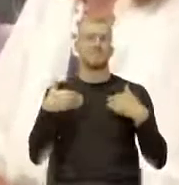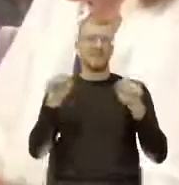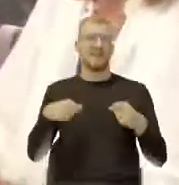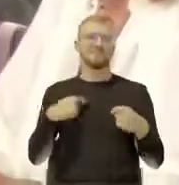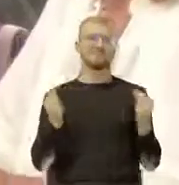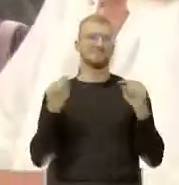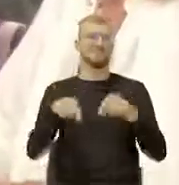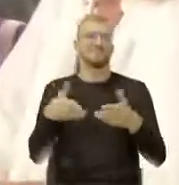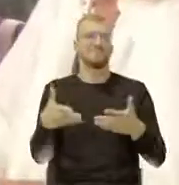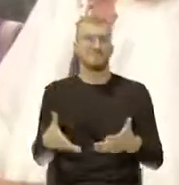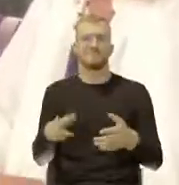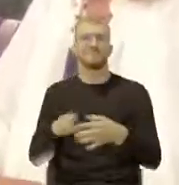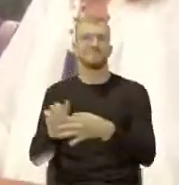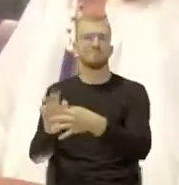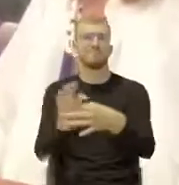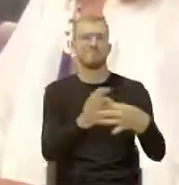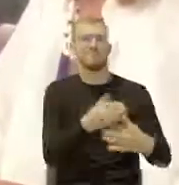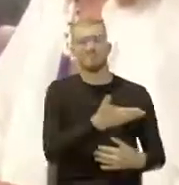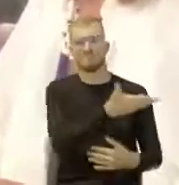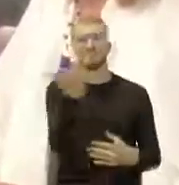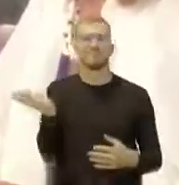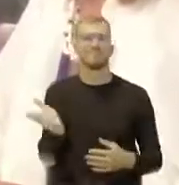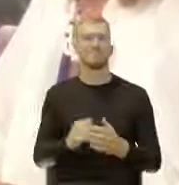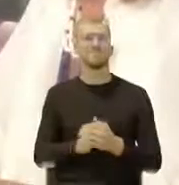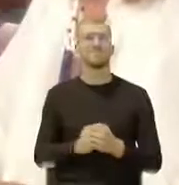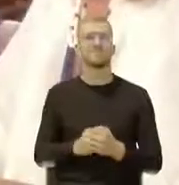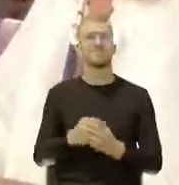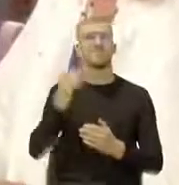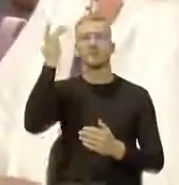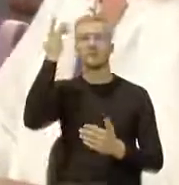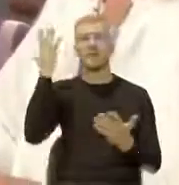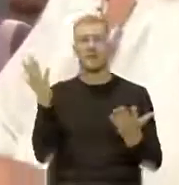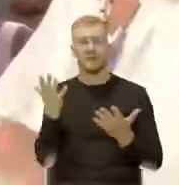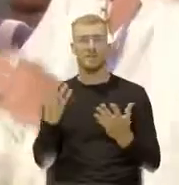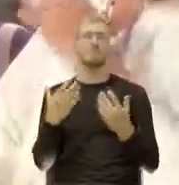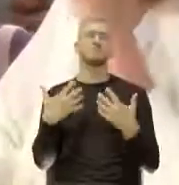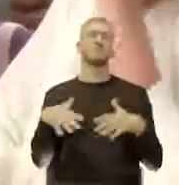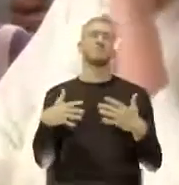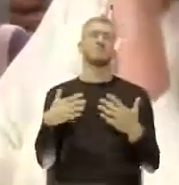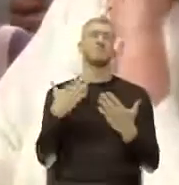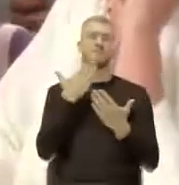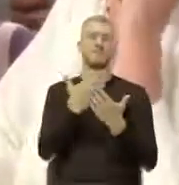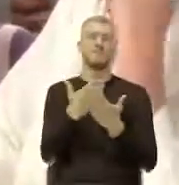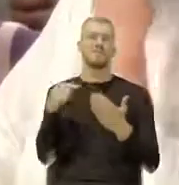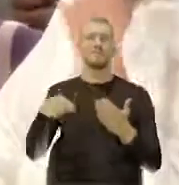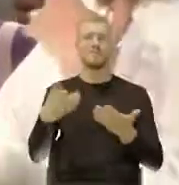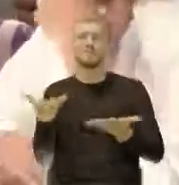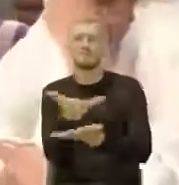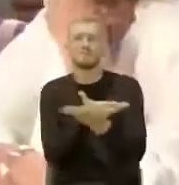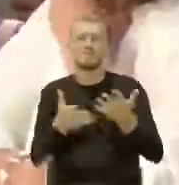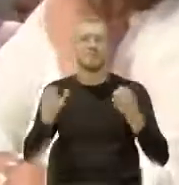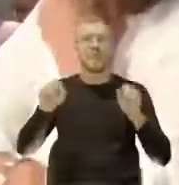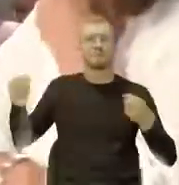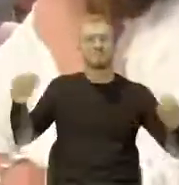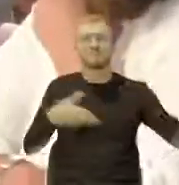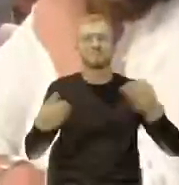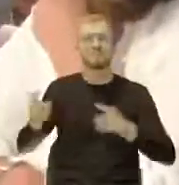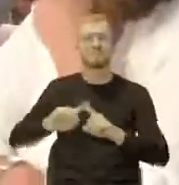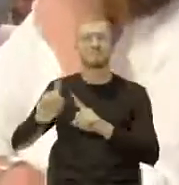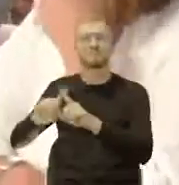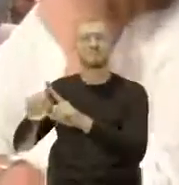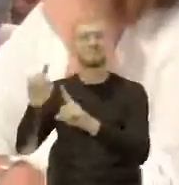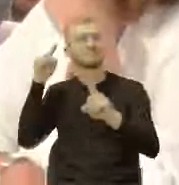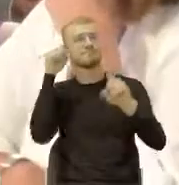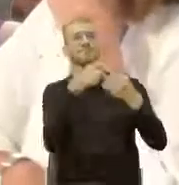this common first and great achievement that we had to have this high-level meeting